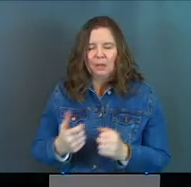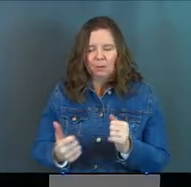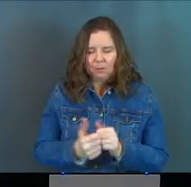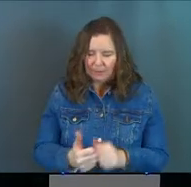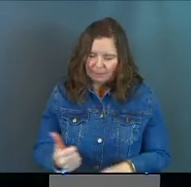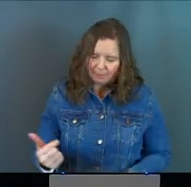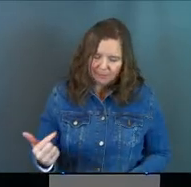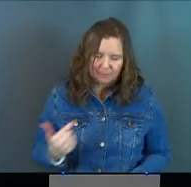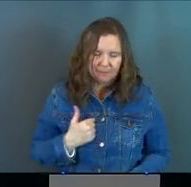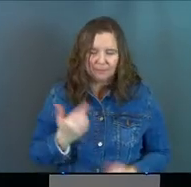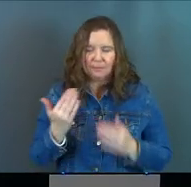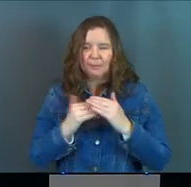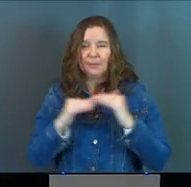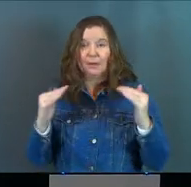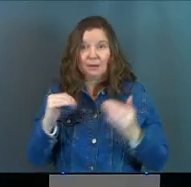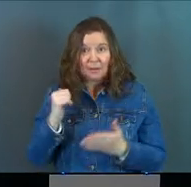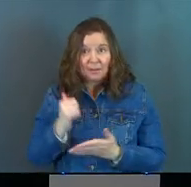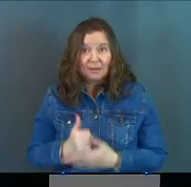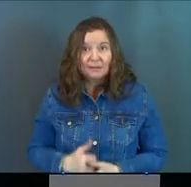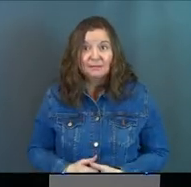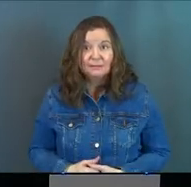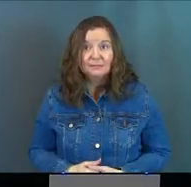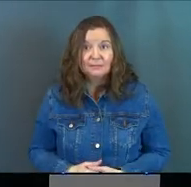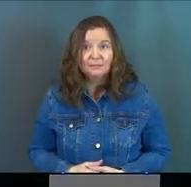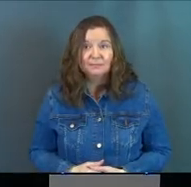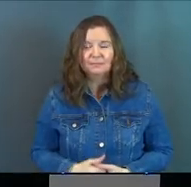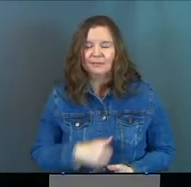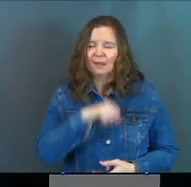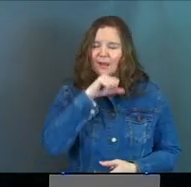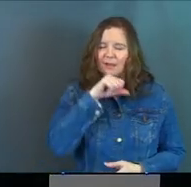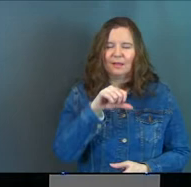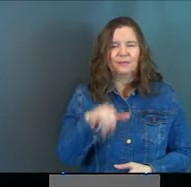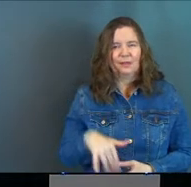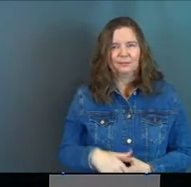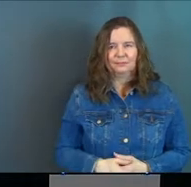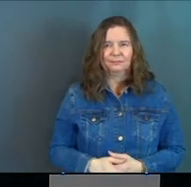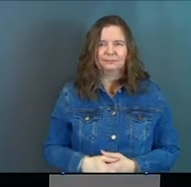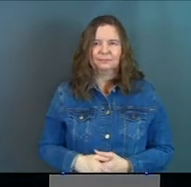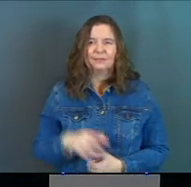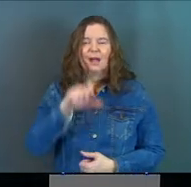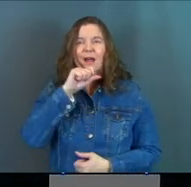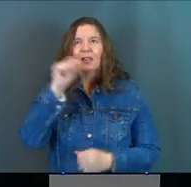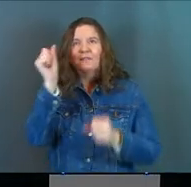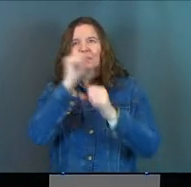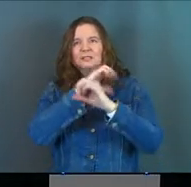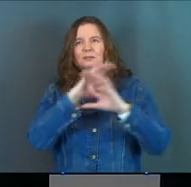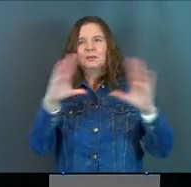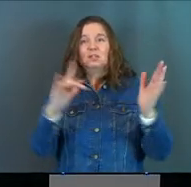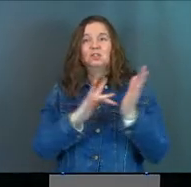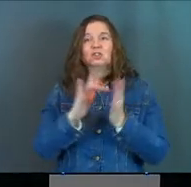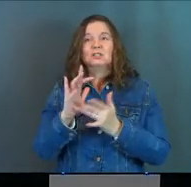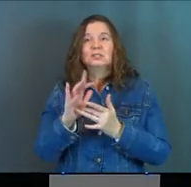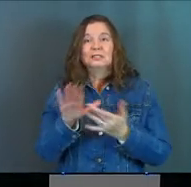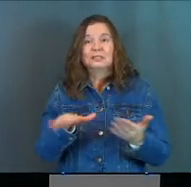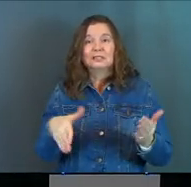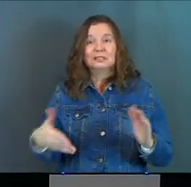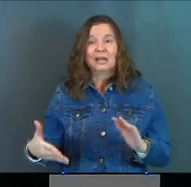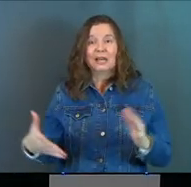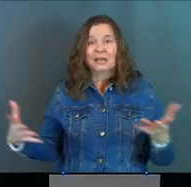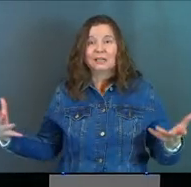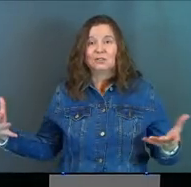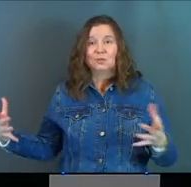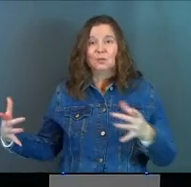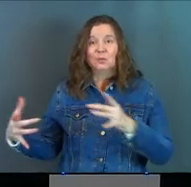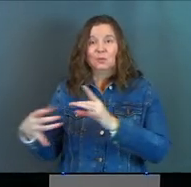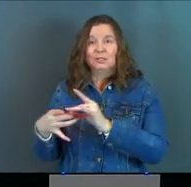me in paradise." Amen? I love that. I love this picture. Jesus is dying and he's